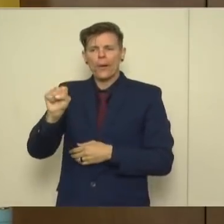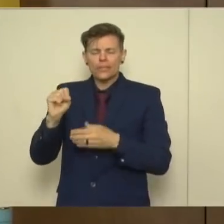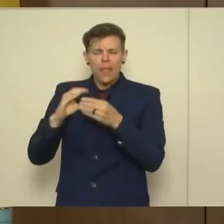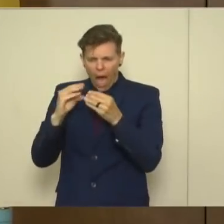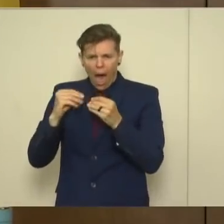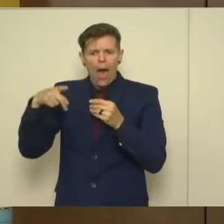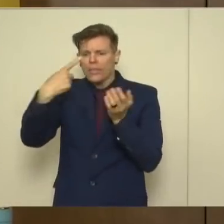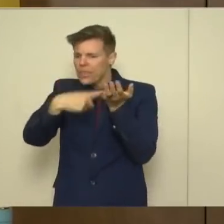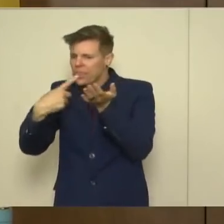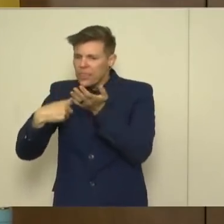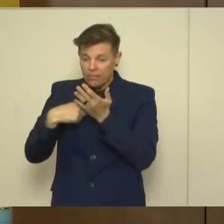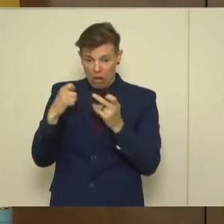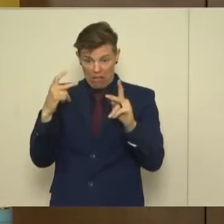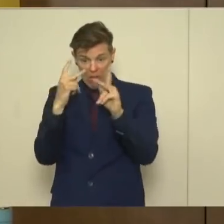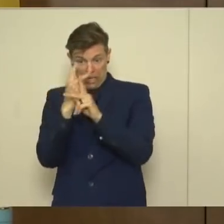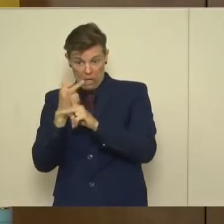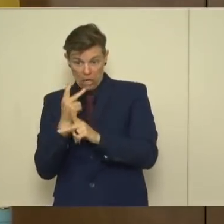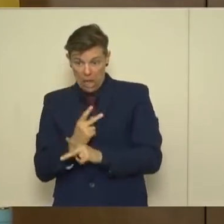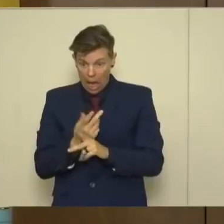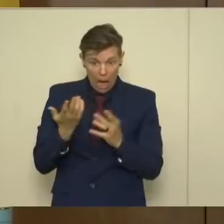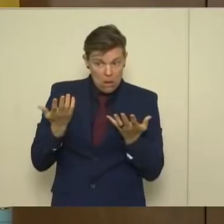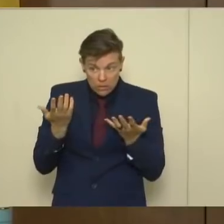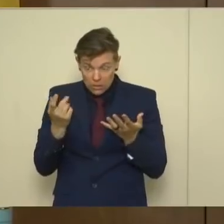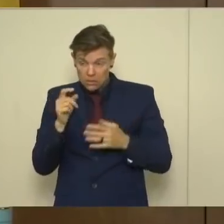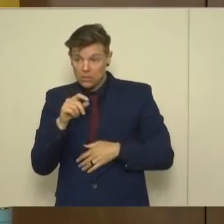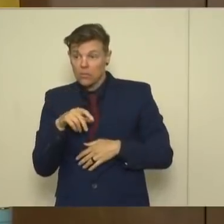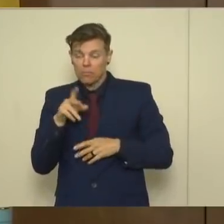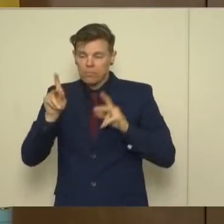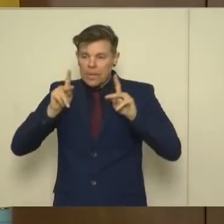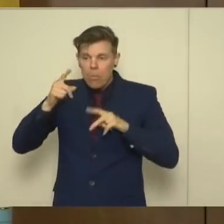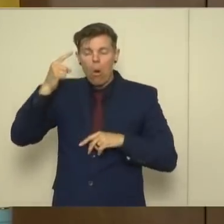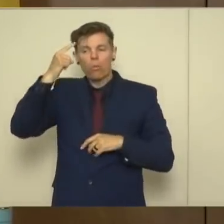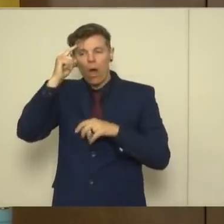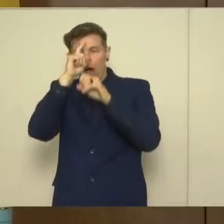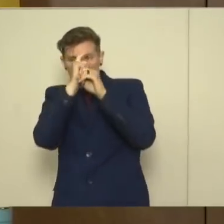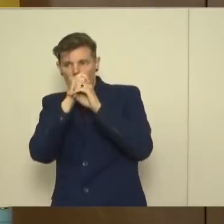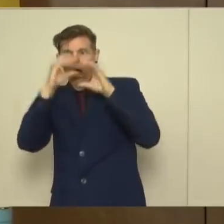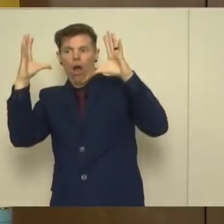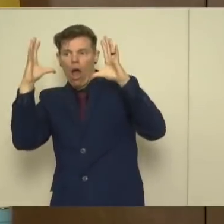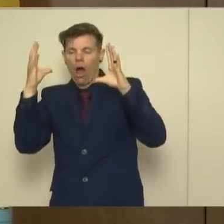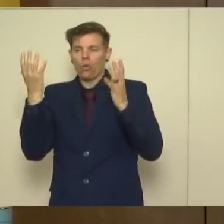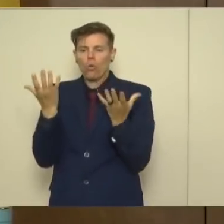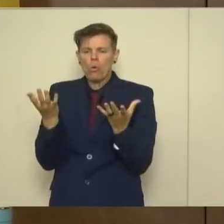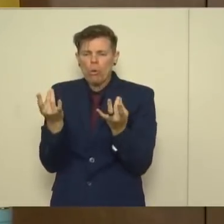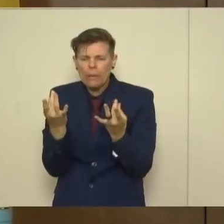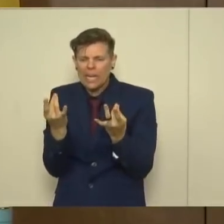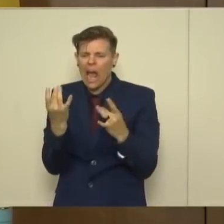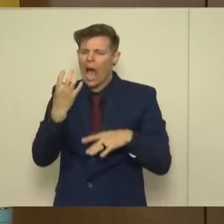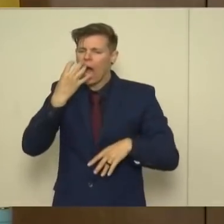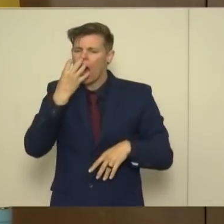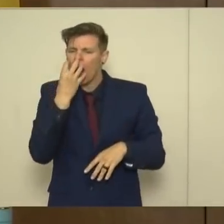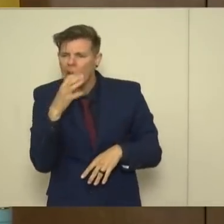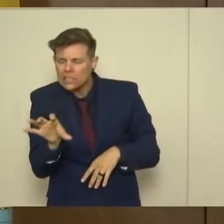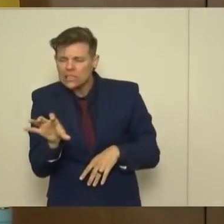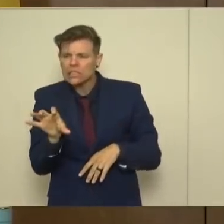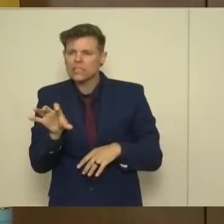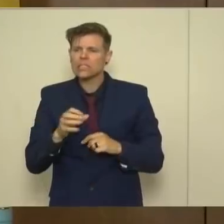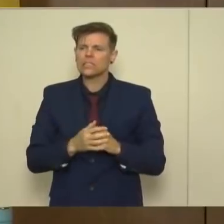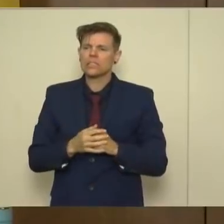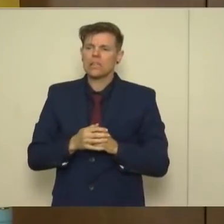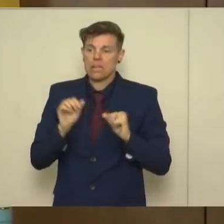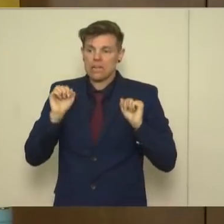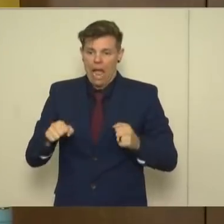thought the virus was going to be more problematic in humid, hotter weather, given these issues, its ability to live